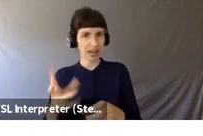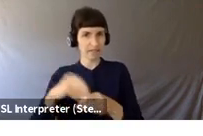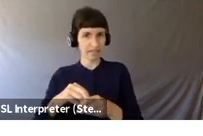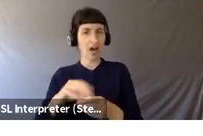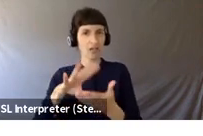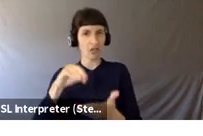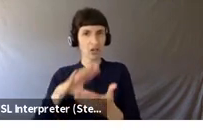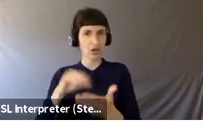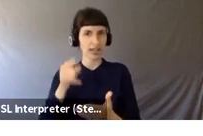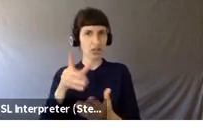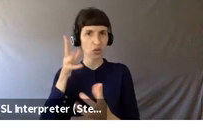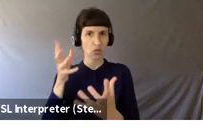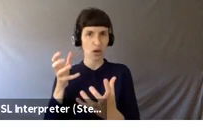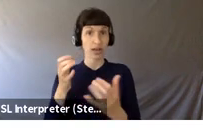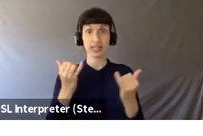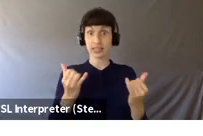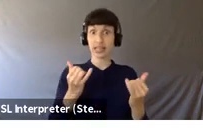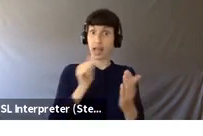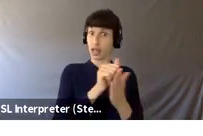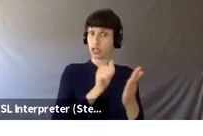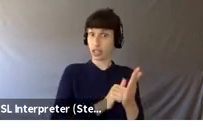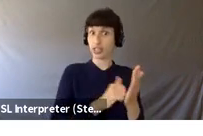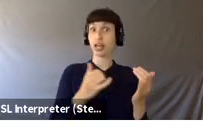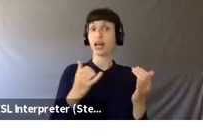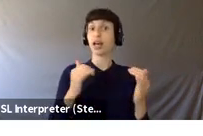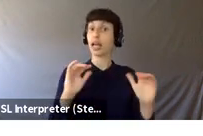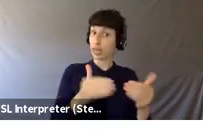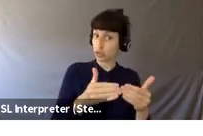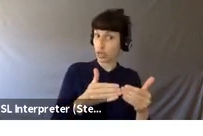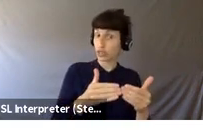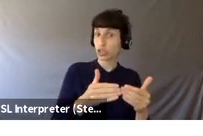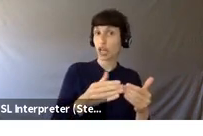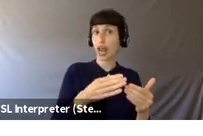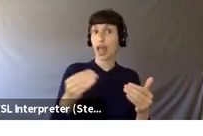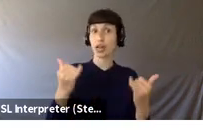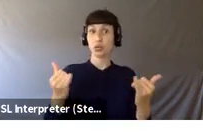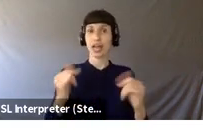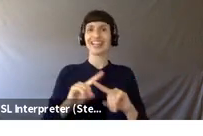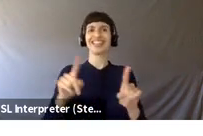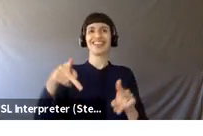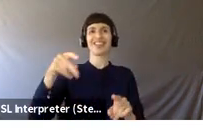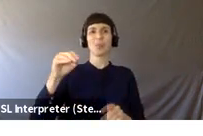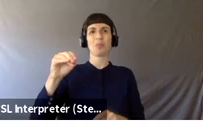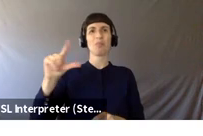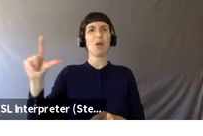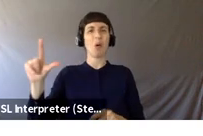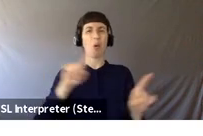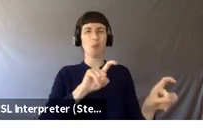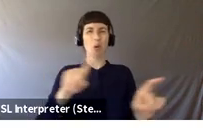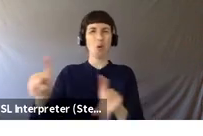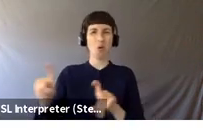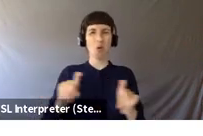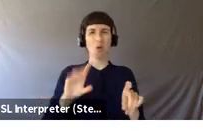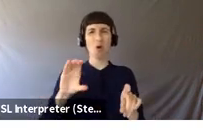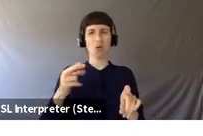Today, again, for our agenda, a real quick one, we're doing the intro, and we have a different poll to start us off today. Christina, I'm excited about using